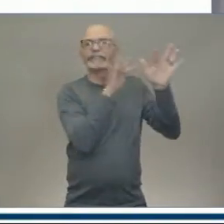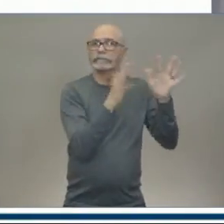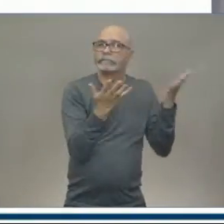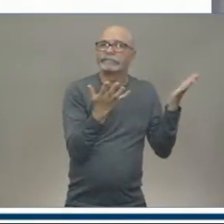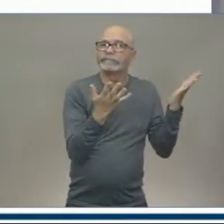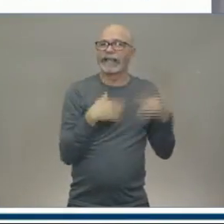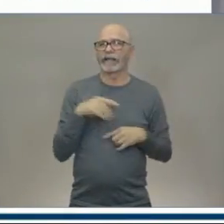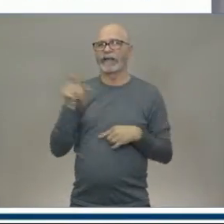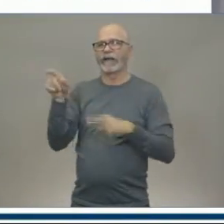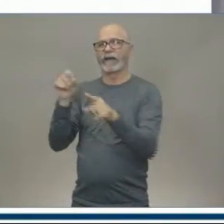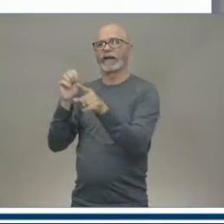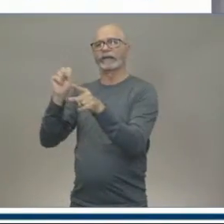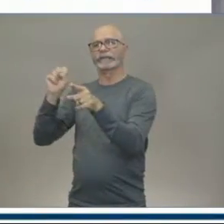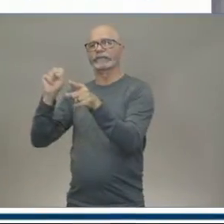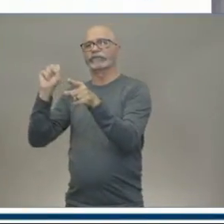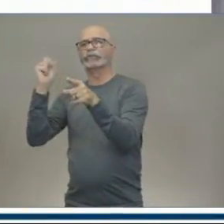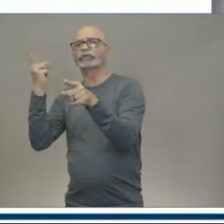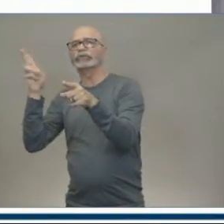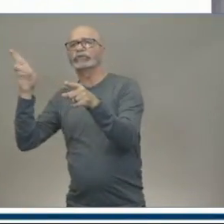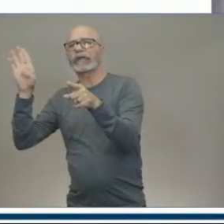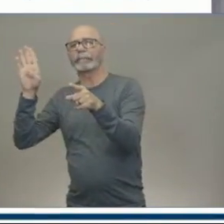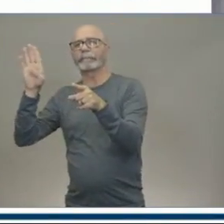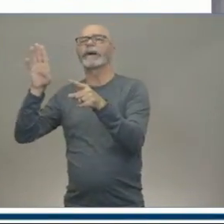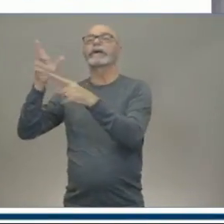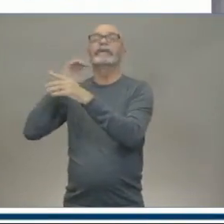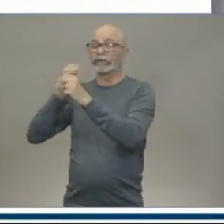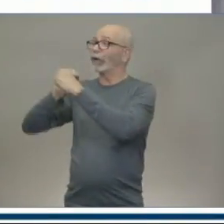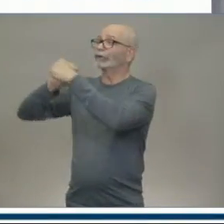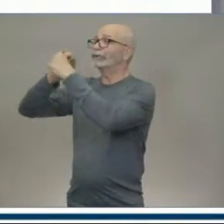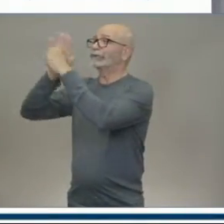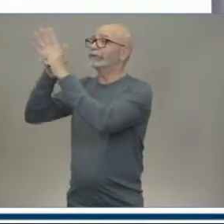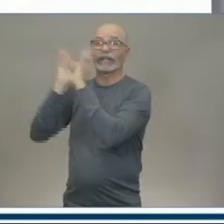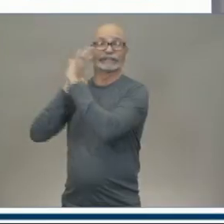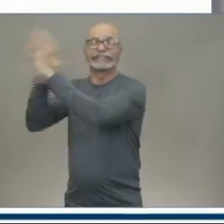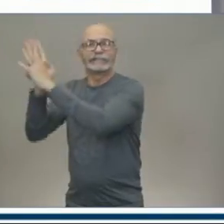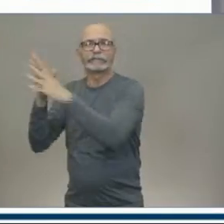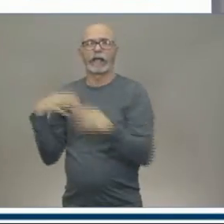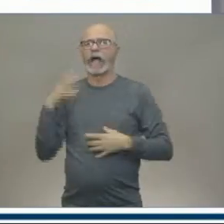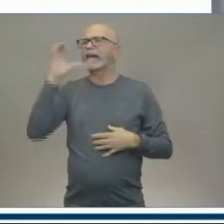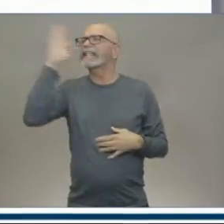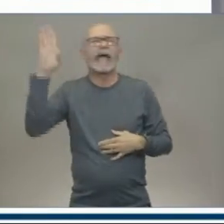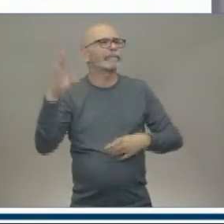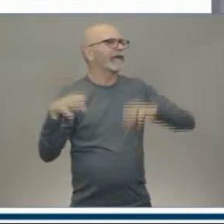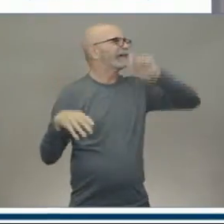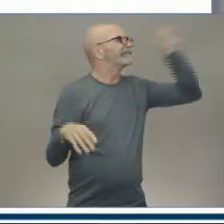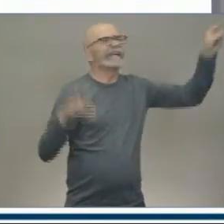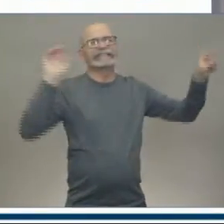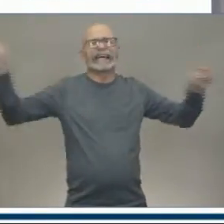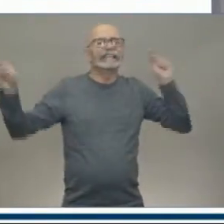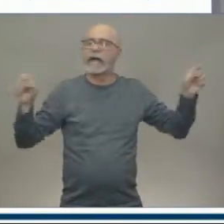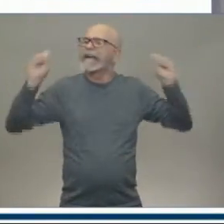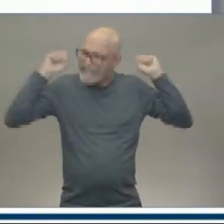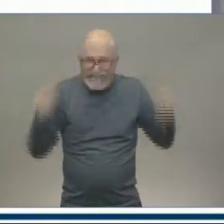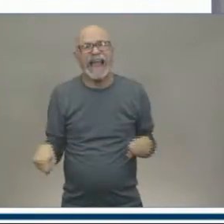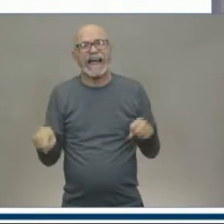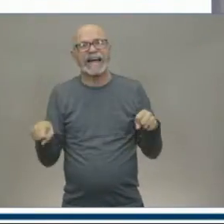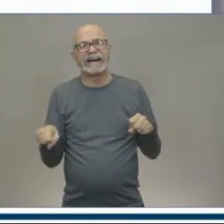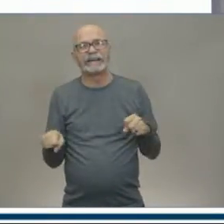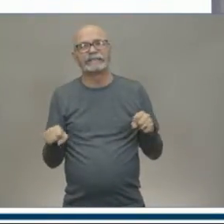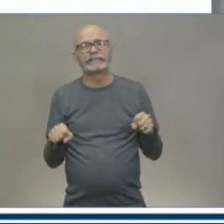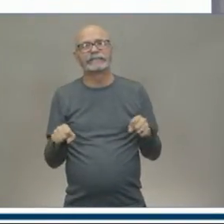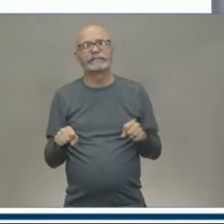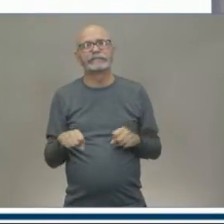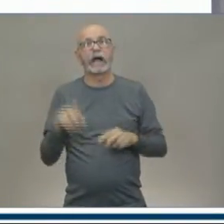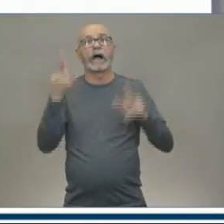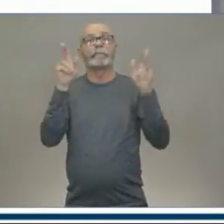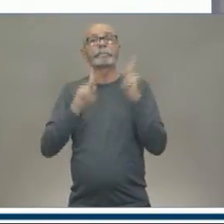protocols. There's a lot being said about our province and how well we are doing, and I'm really proud of that,